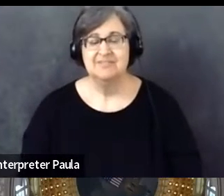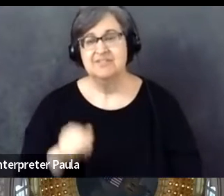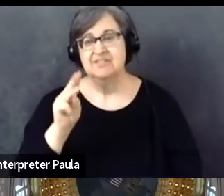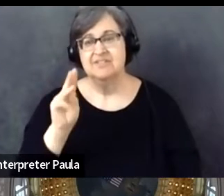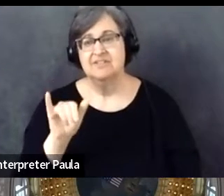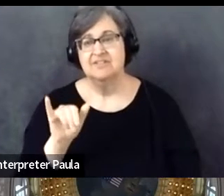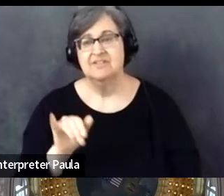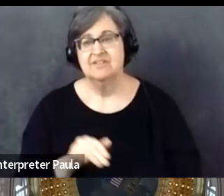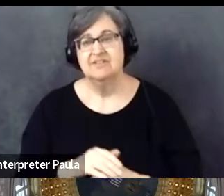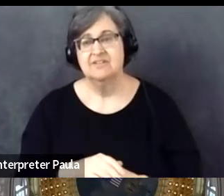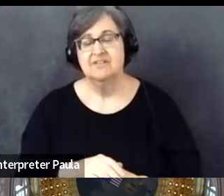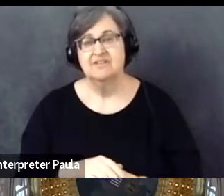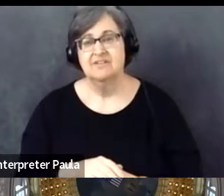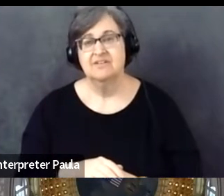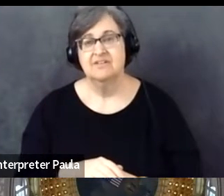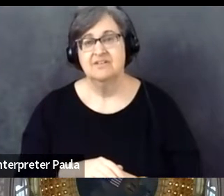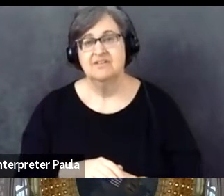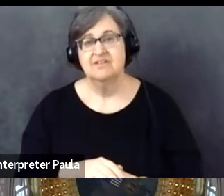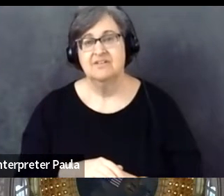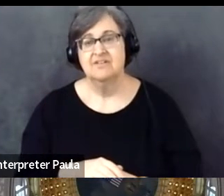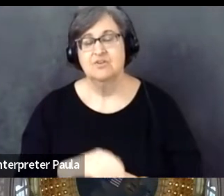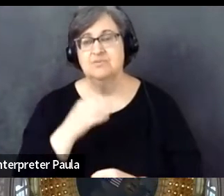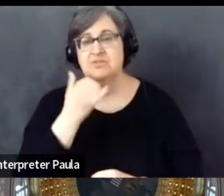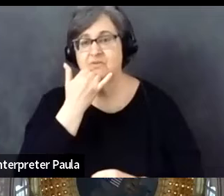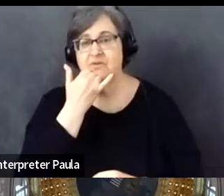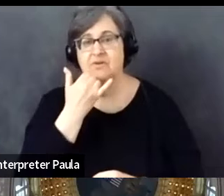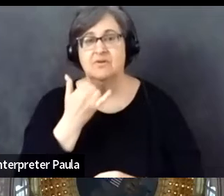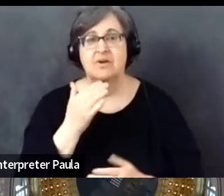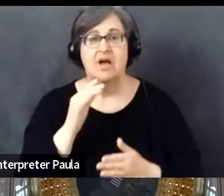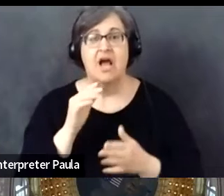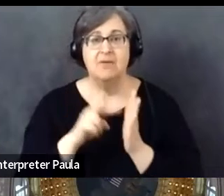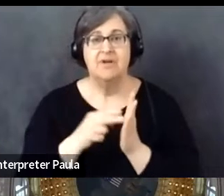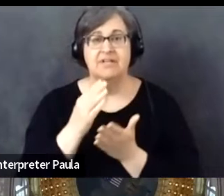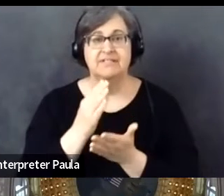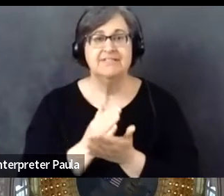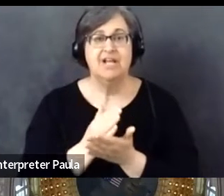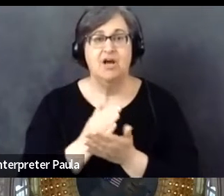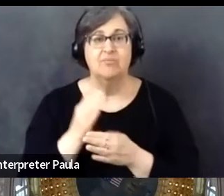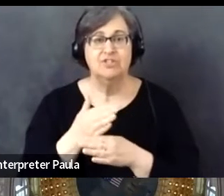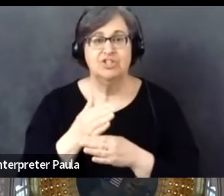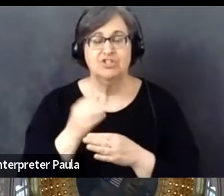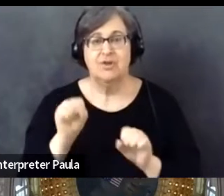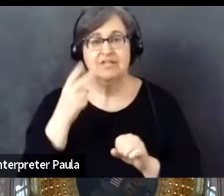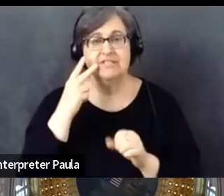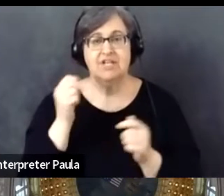sorry. I just clicked something. I meant to hit stop share so I could see everybody.